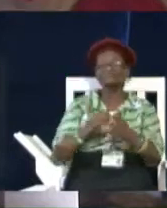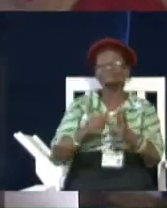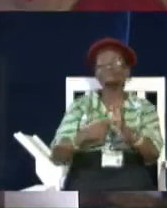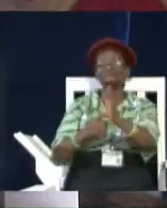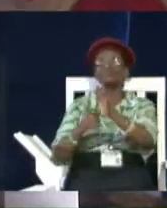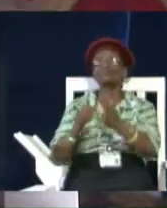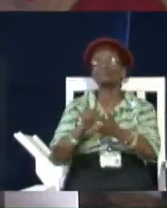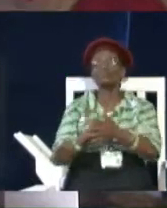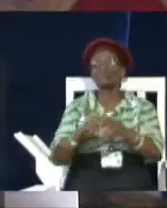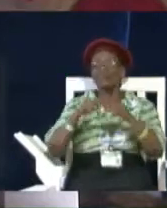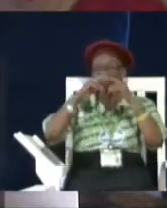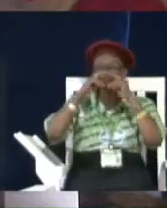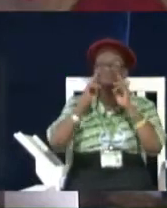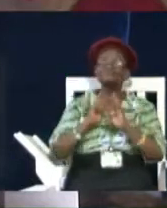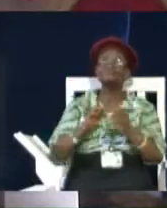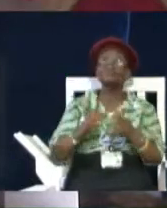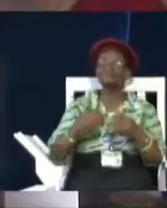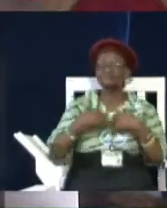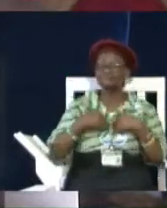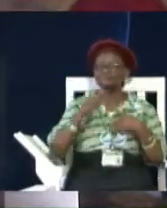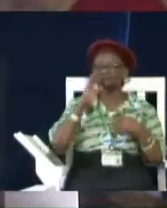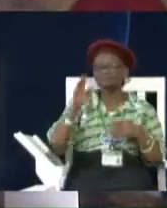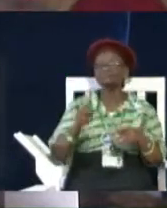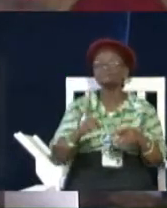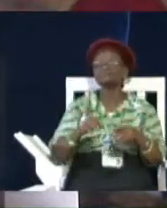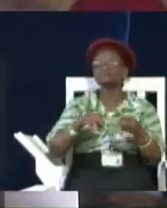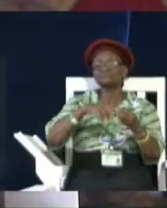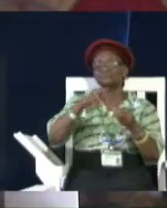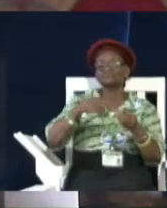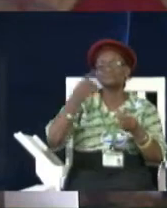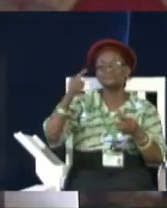a long, long time.